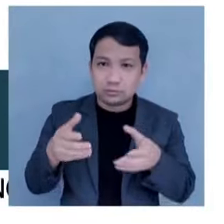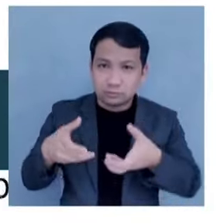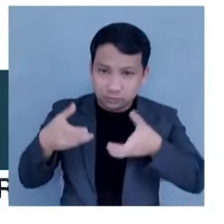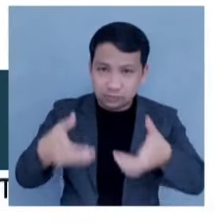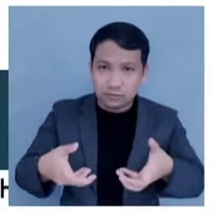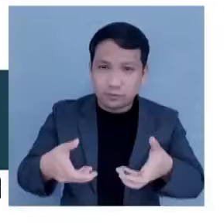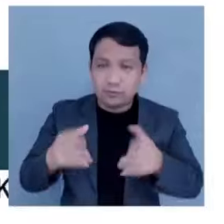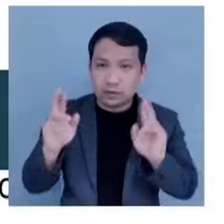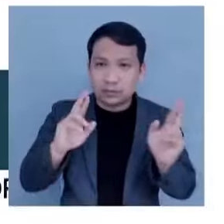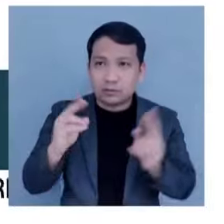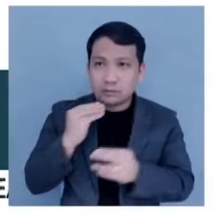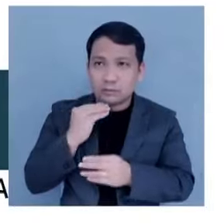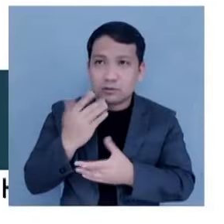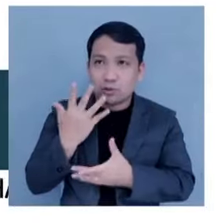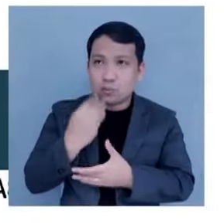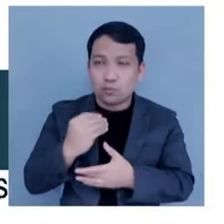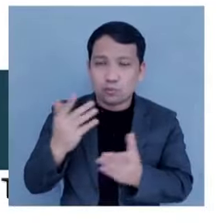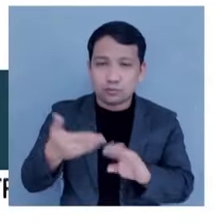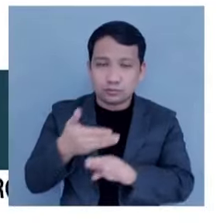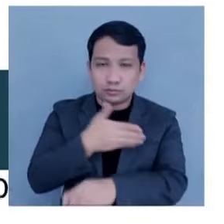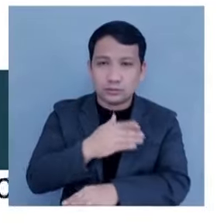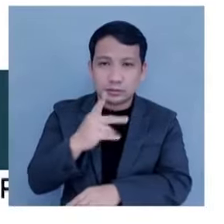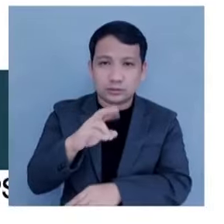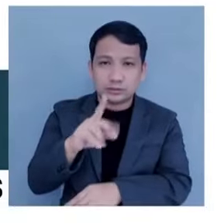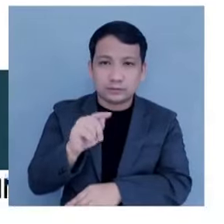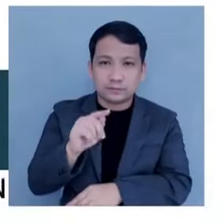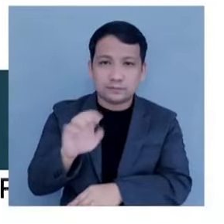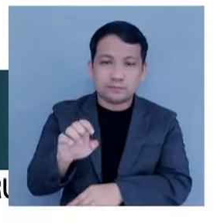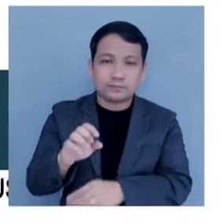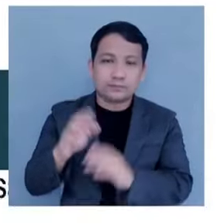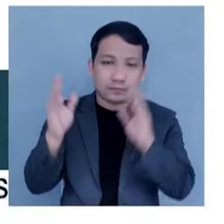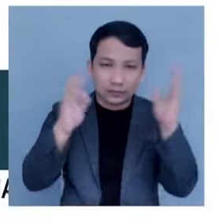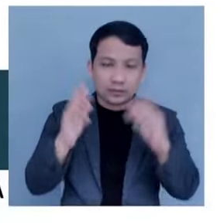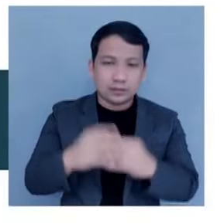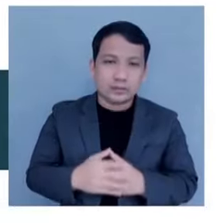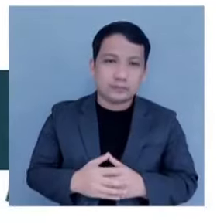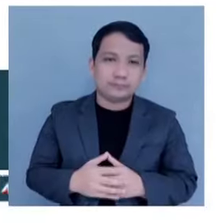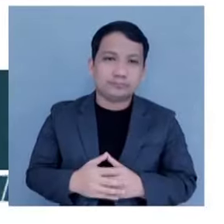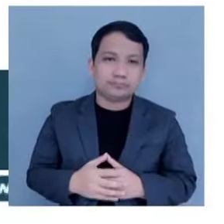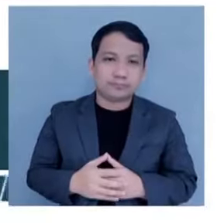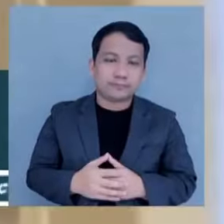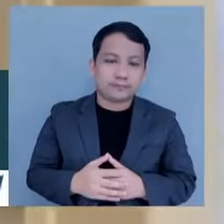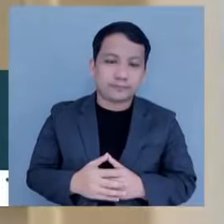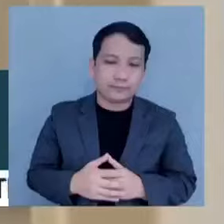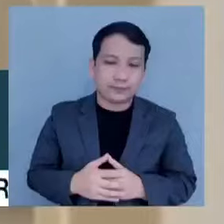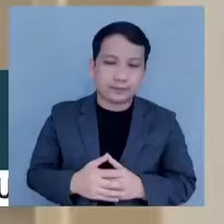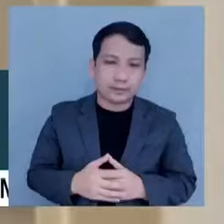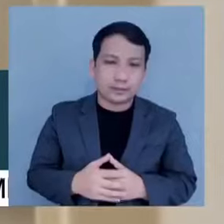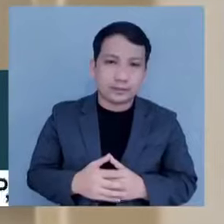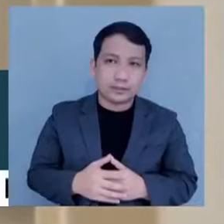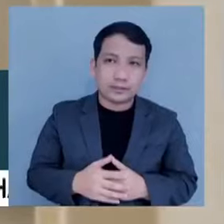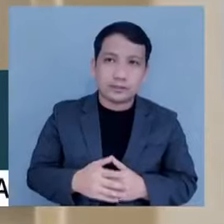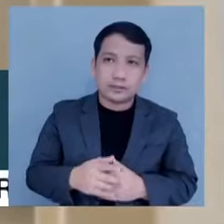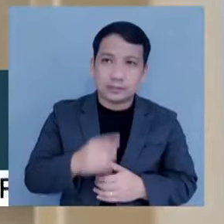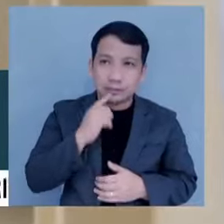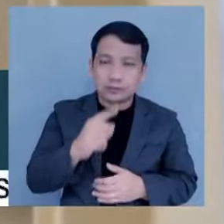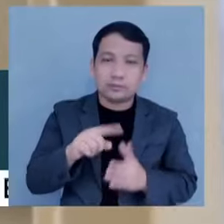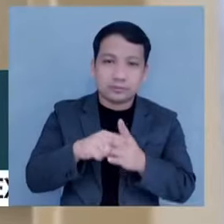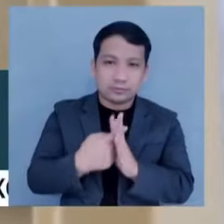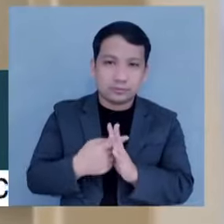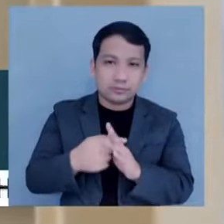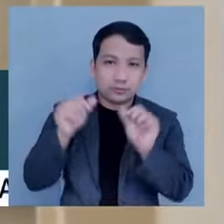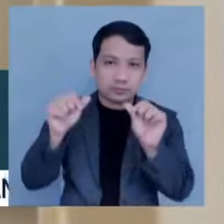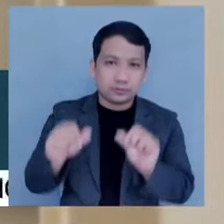who will be affected by Christine. Secretary. Carmina, the pictures won't lie. We've been posting our own actions as